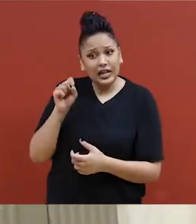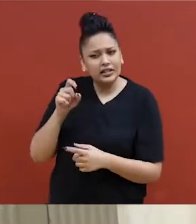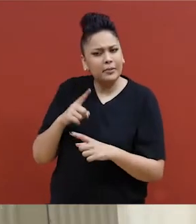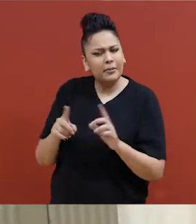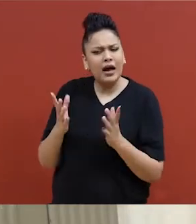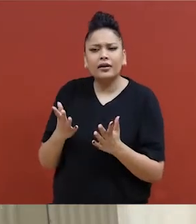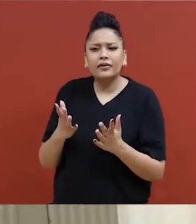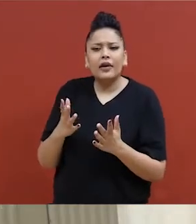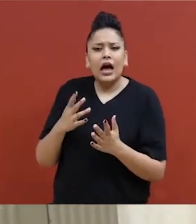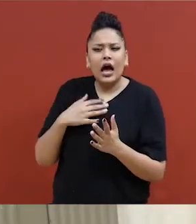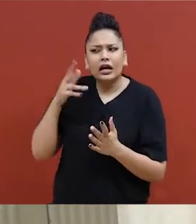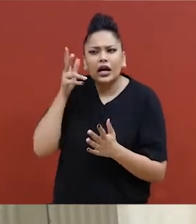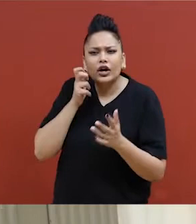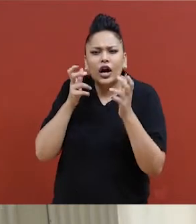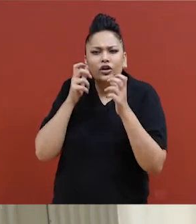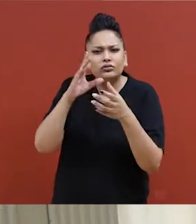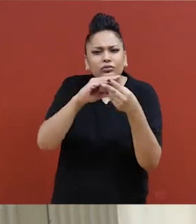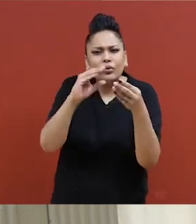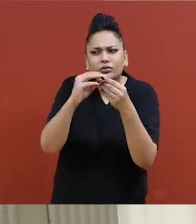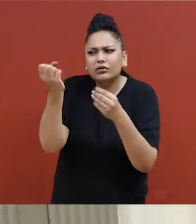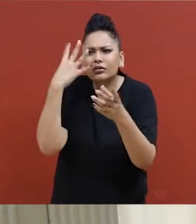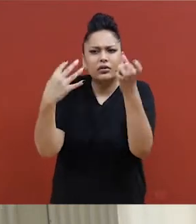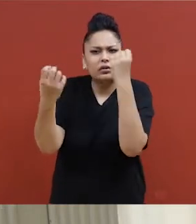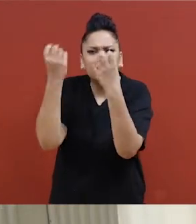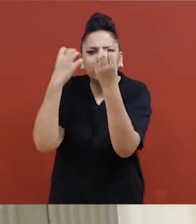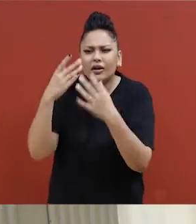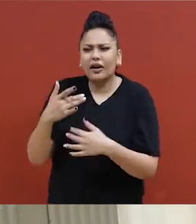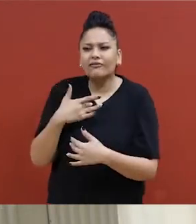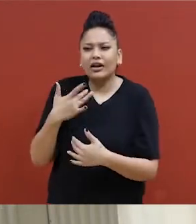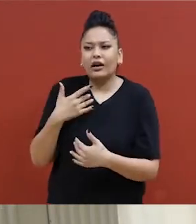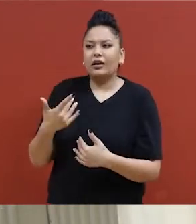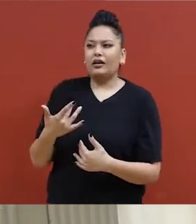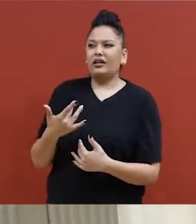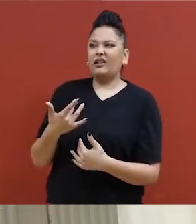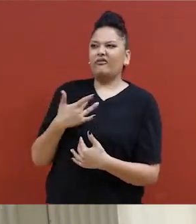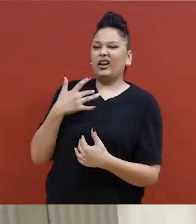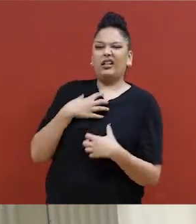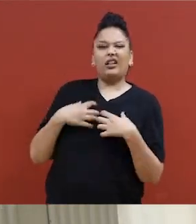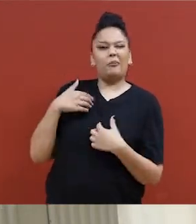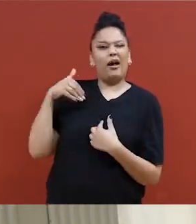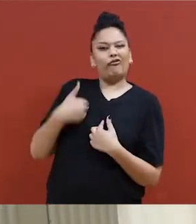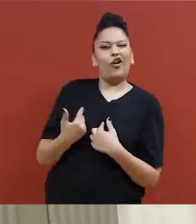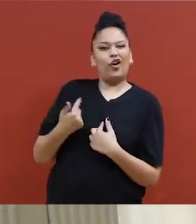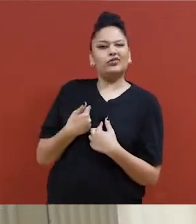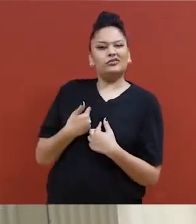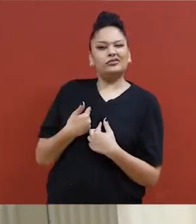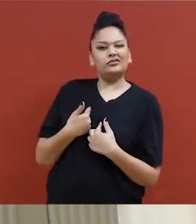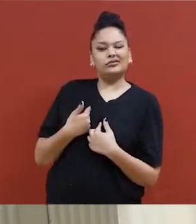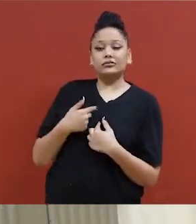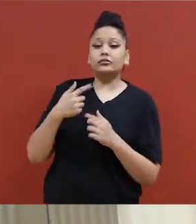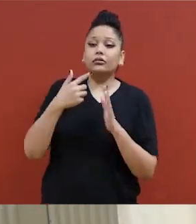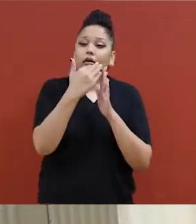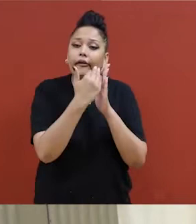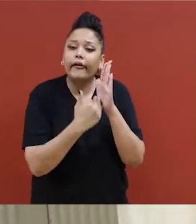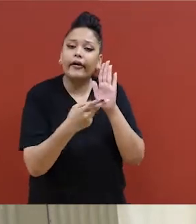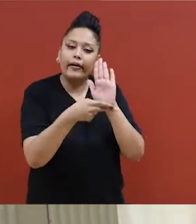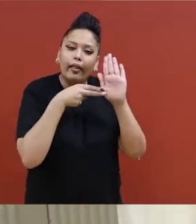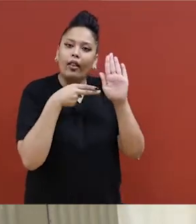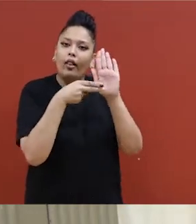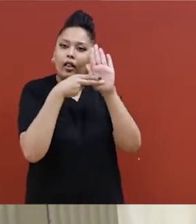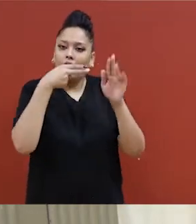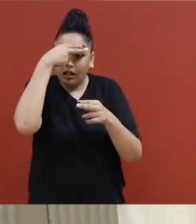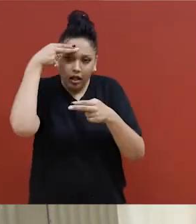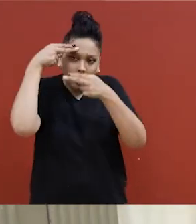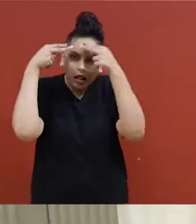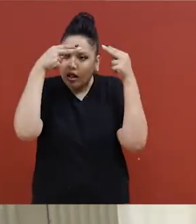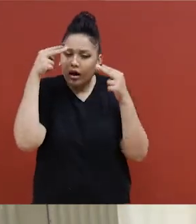If the criminal code describes sexual assault as any unwanted